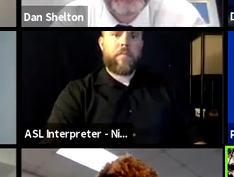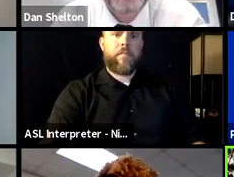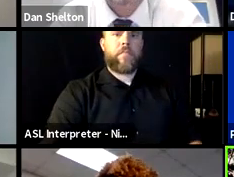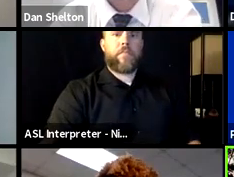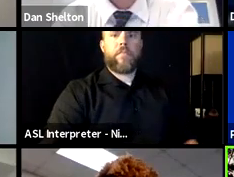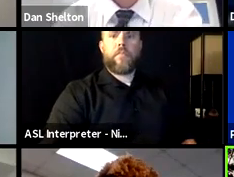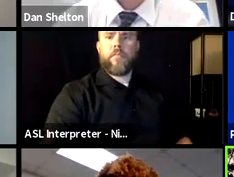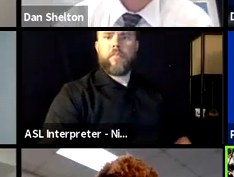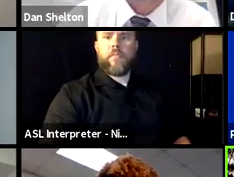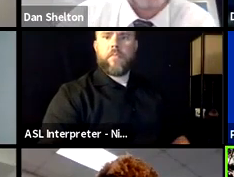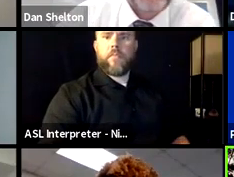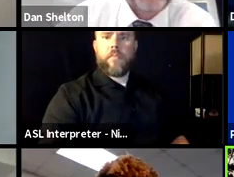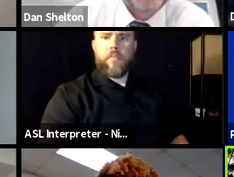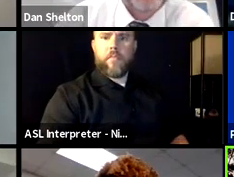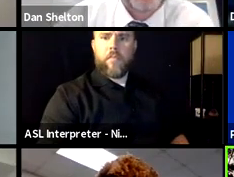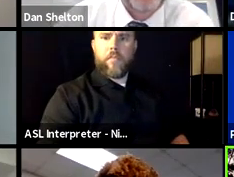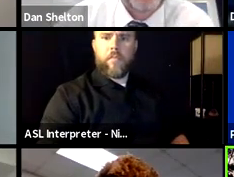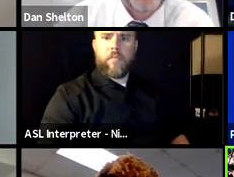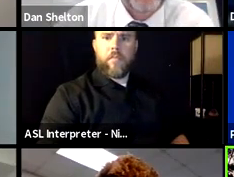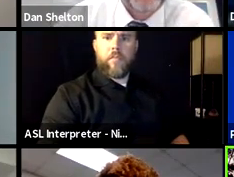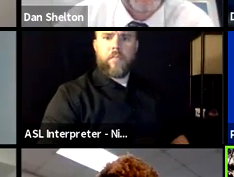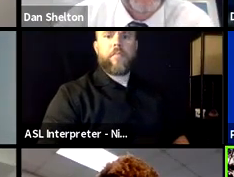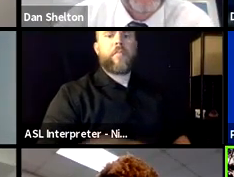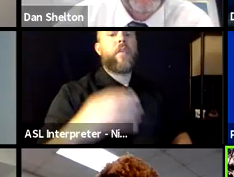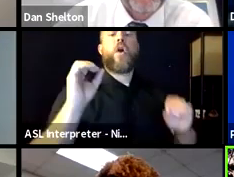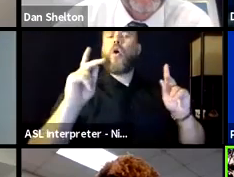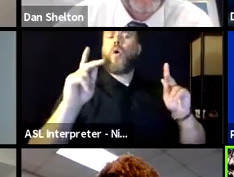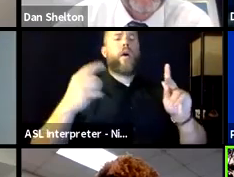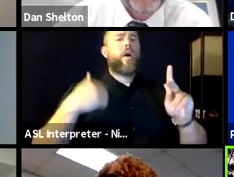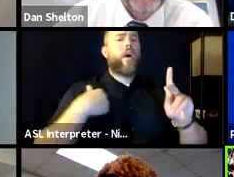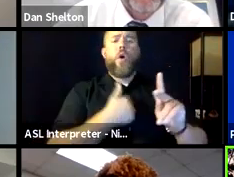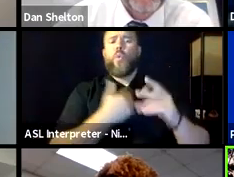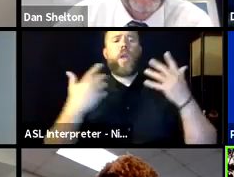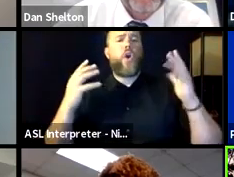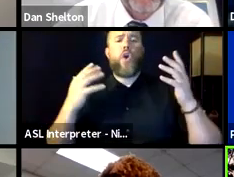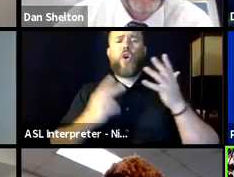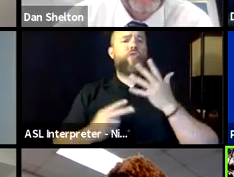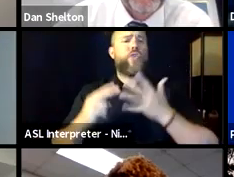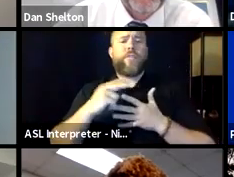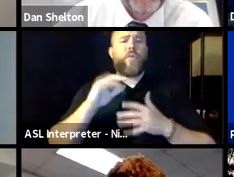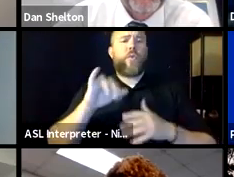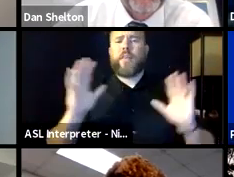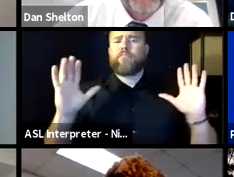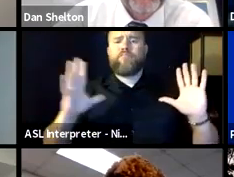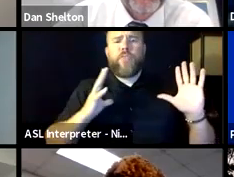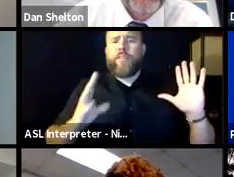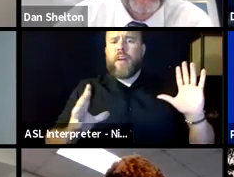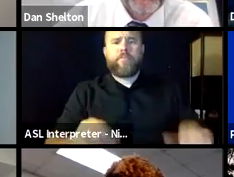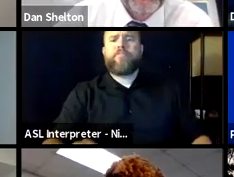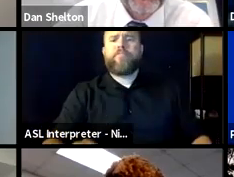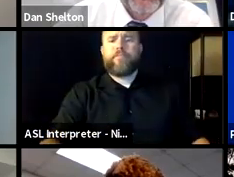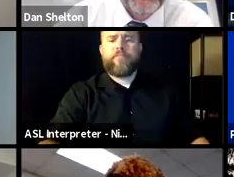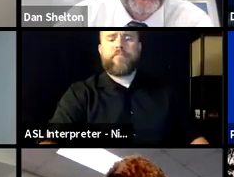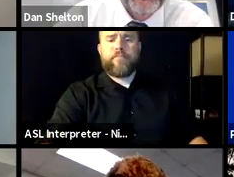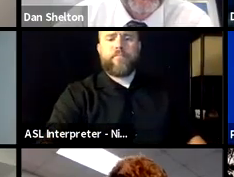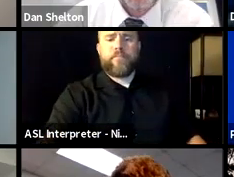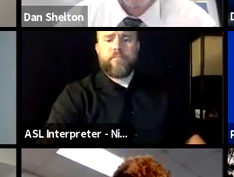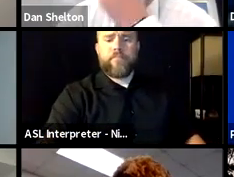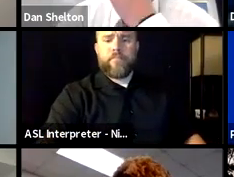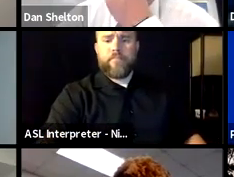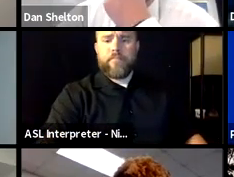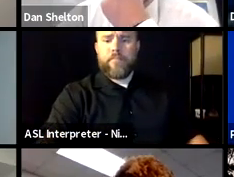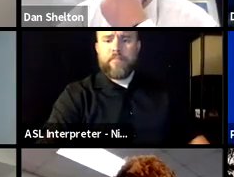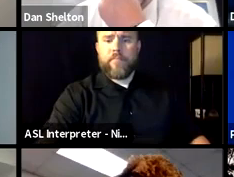they covered it. It was covered in the presentation. So I had a question, but it was answered. Great. Okay, moving on to the consent agenda.